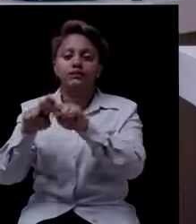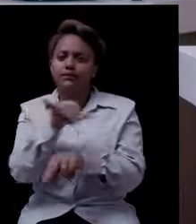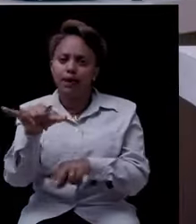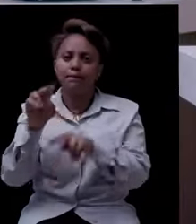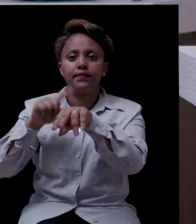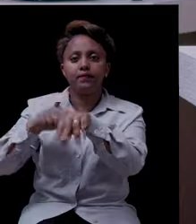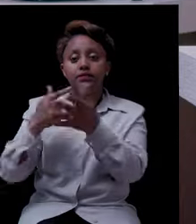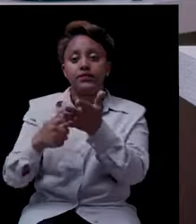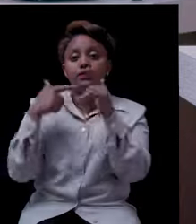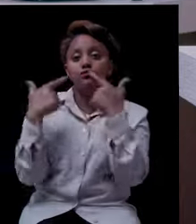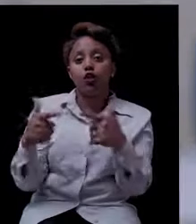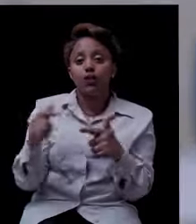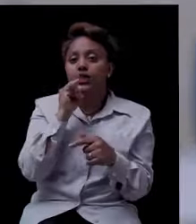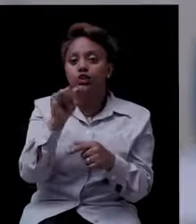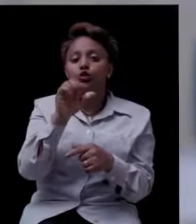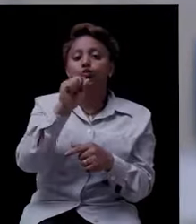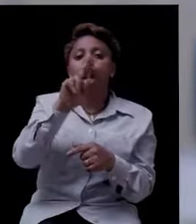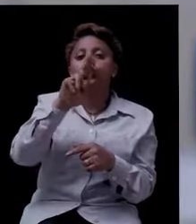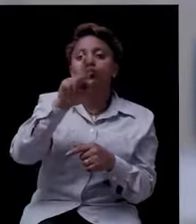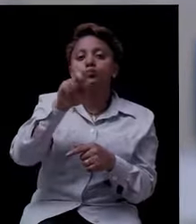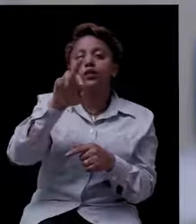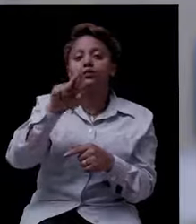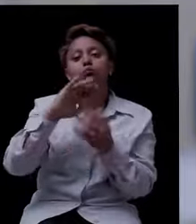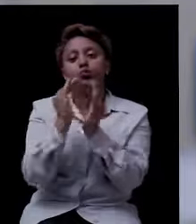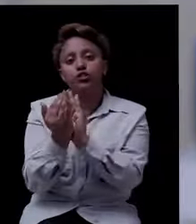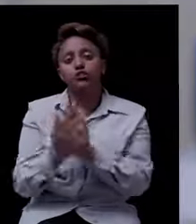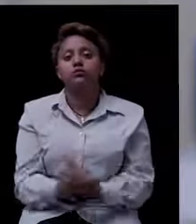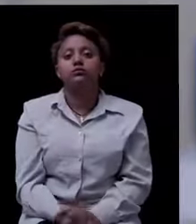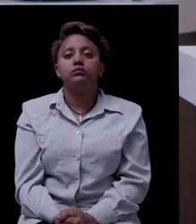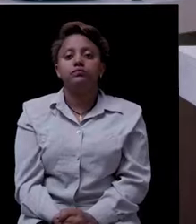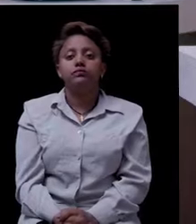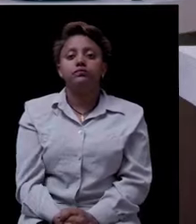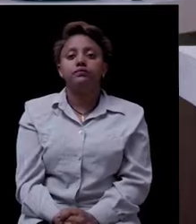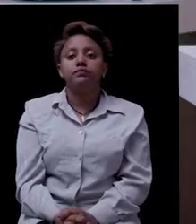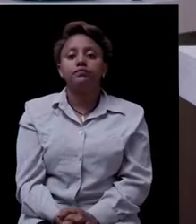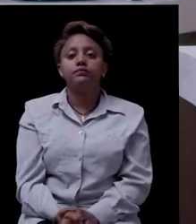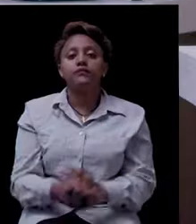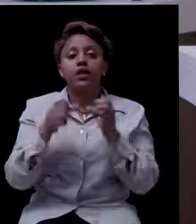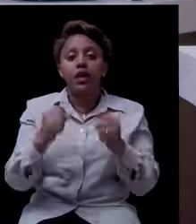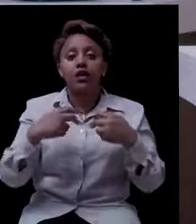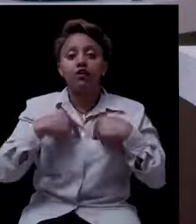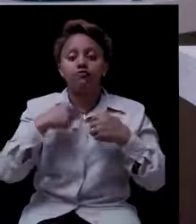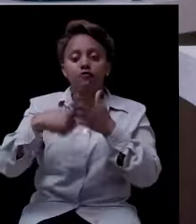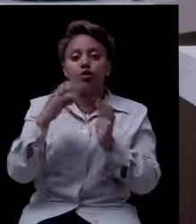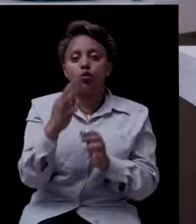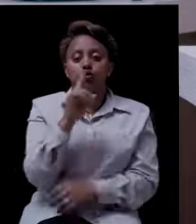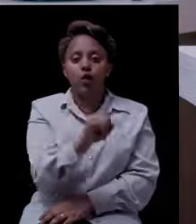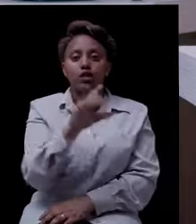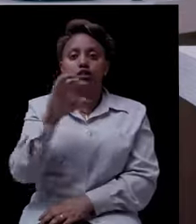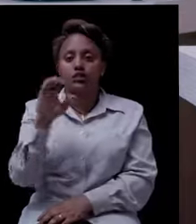exists in two states at the same time. This phenomena is called superposition. Qubit can have a value of